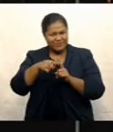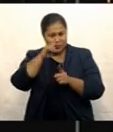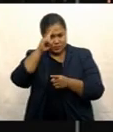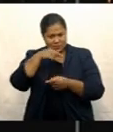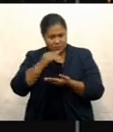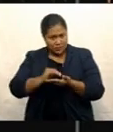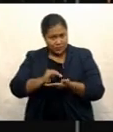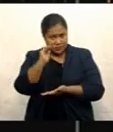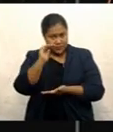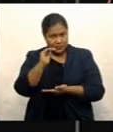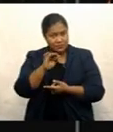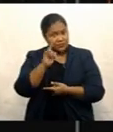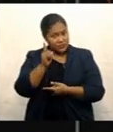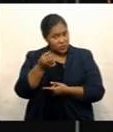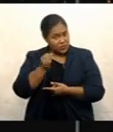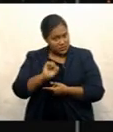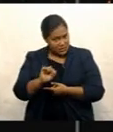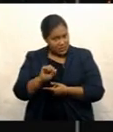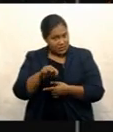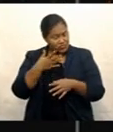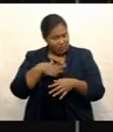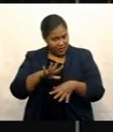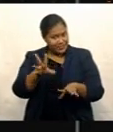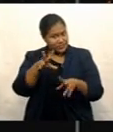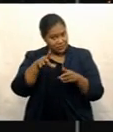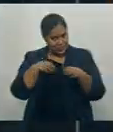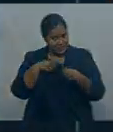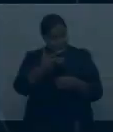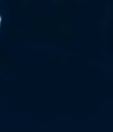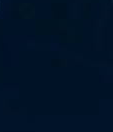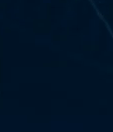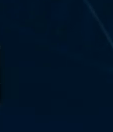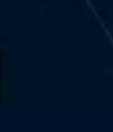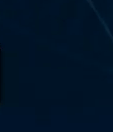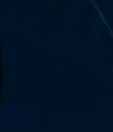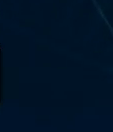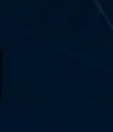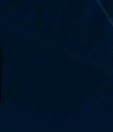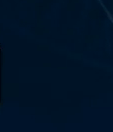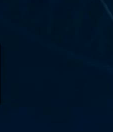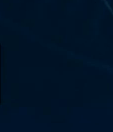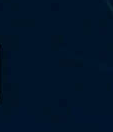cases, are you still reluctant to take the jab?